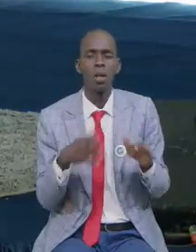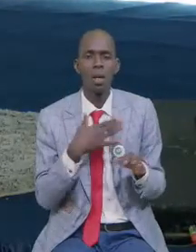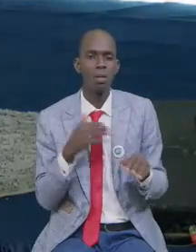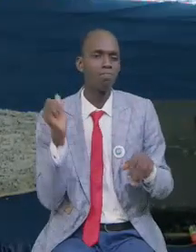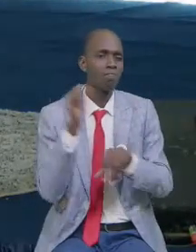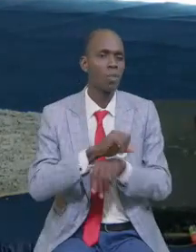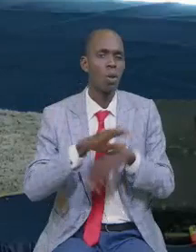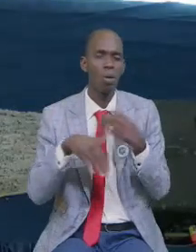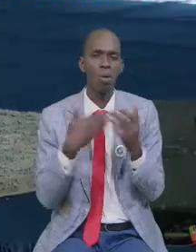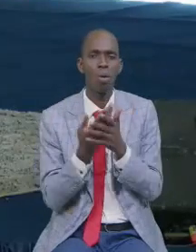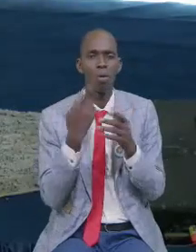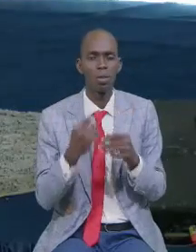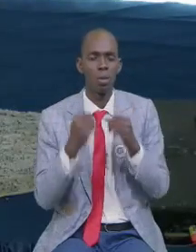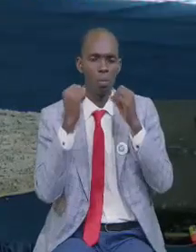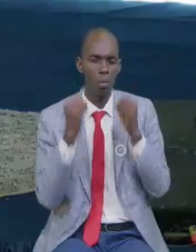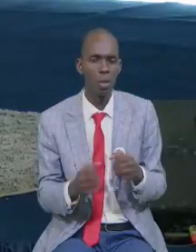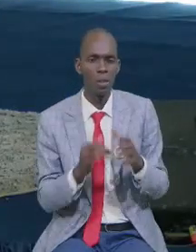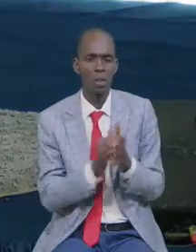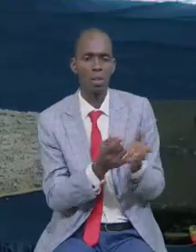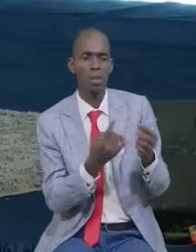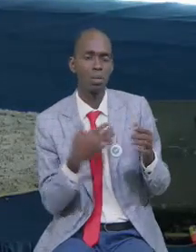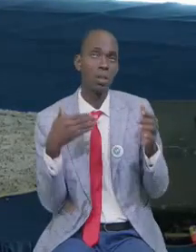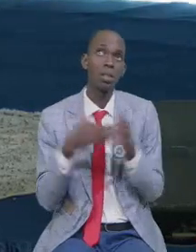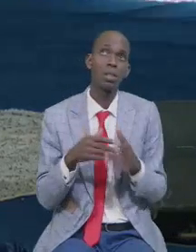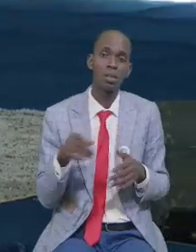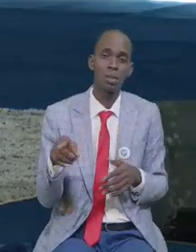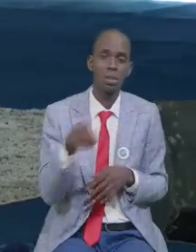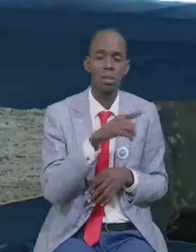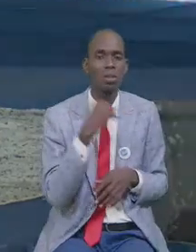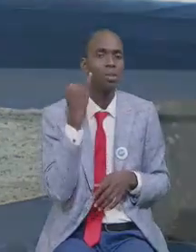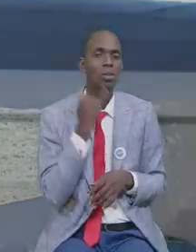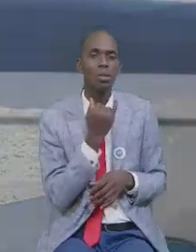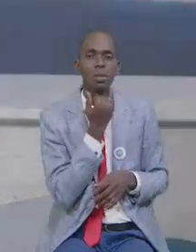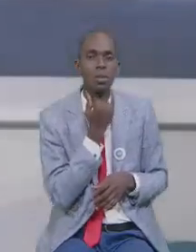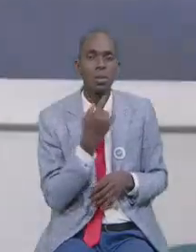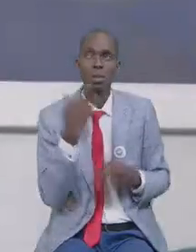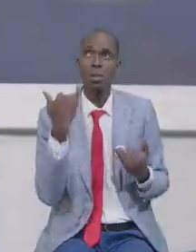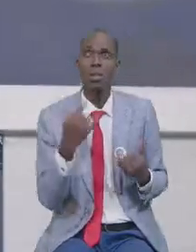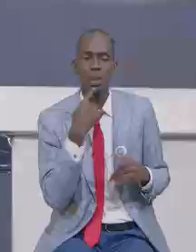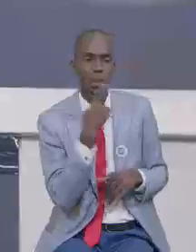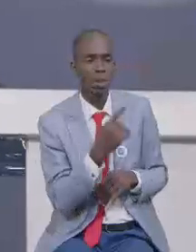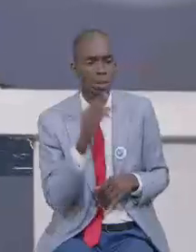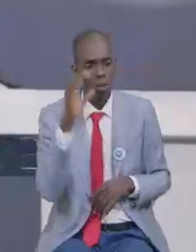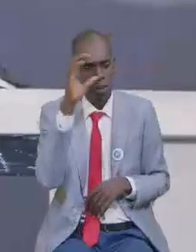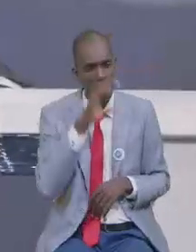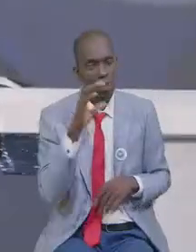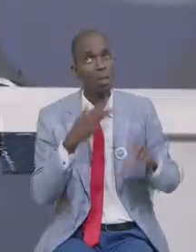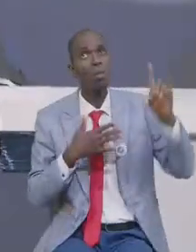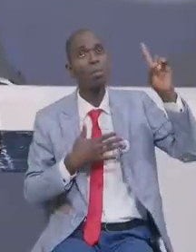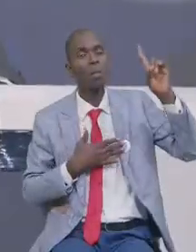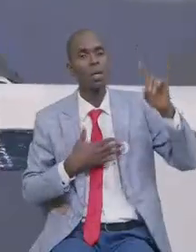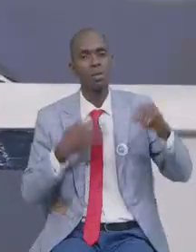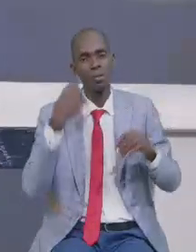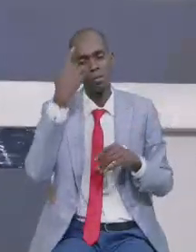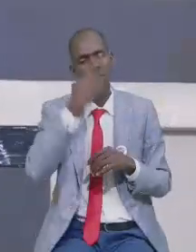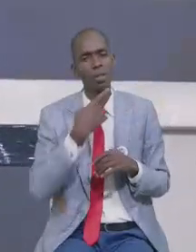that came against them. Seek my face. I am more than enough. They said,